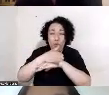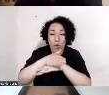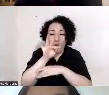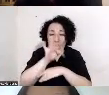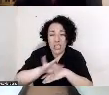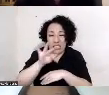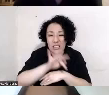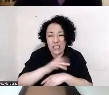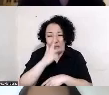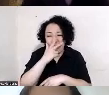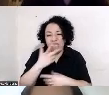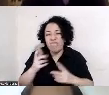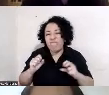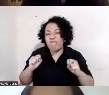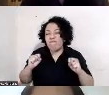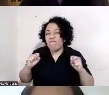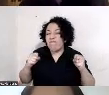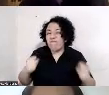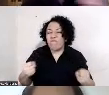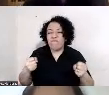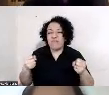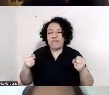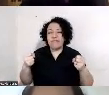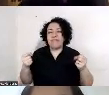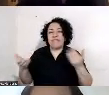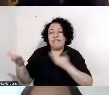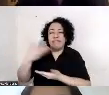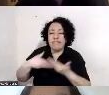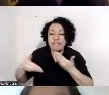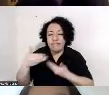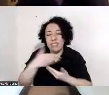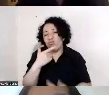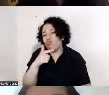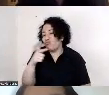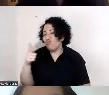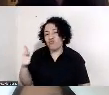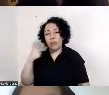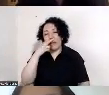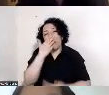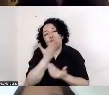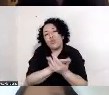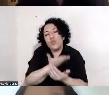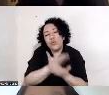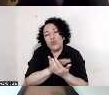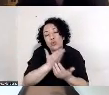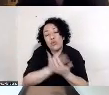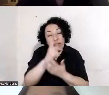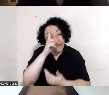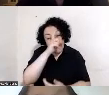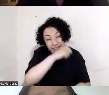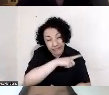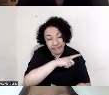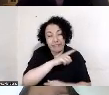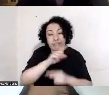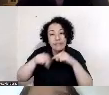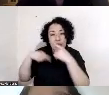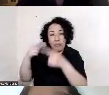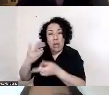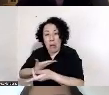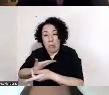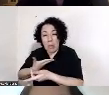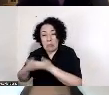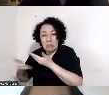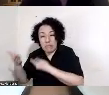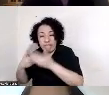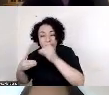eles não tinham muita força para socializar depois. Mas eles também falaram que tendo só um amigo que ele pode contar, ou, de repente, um